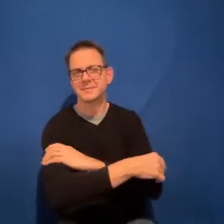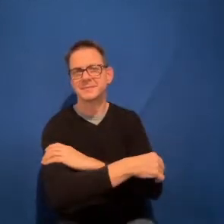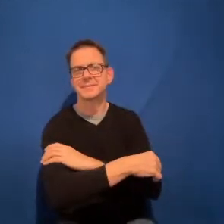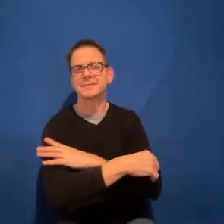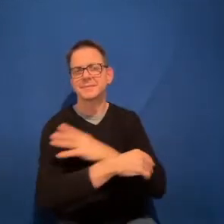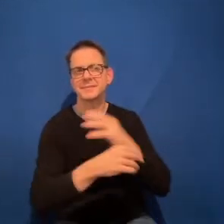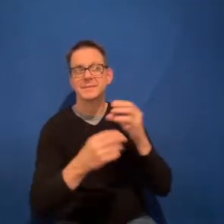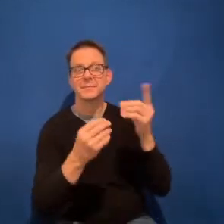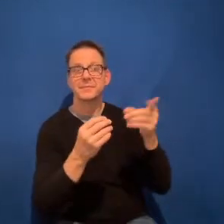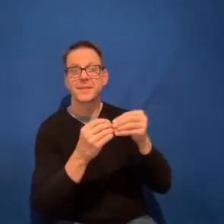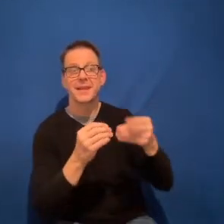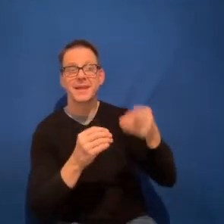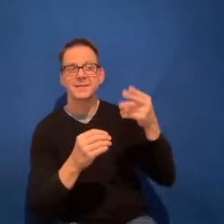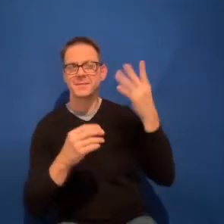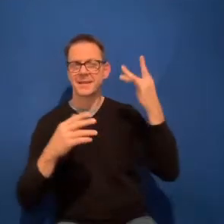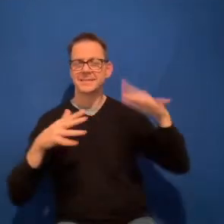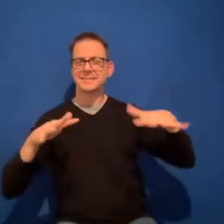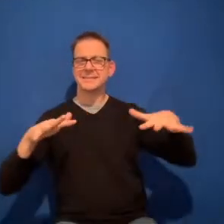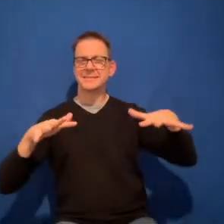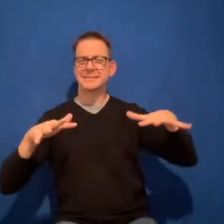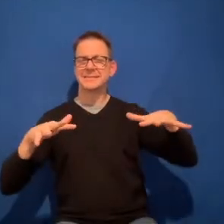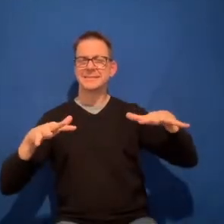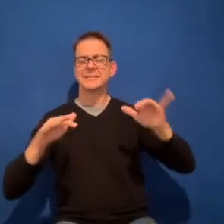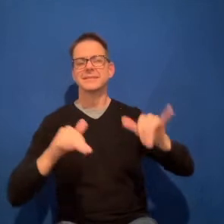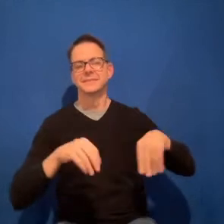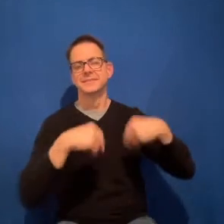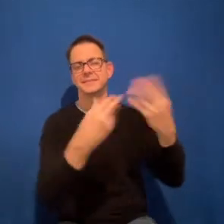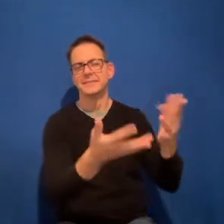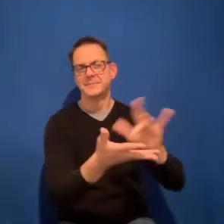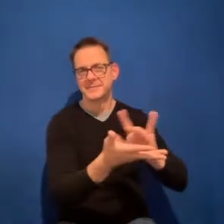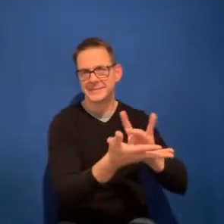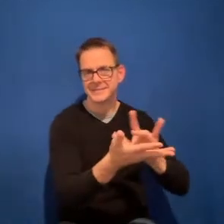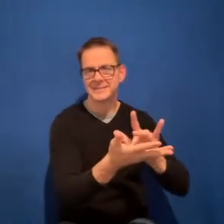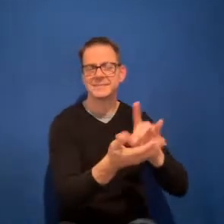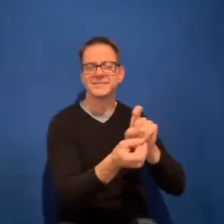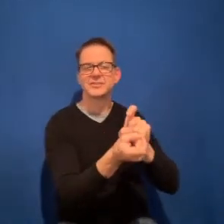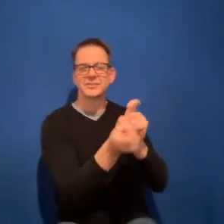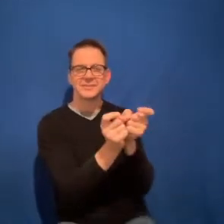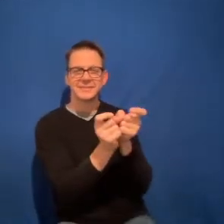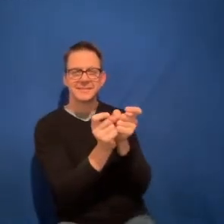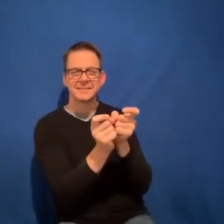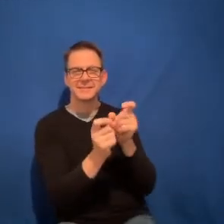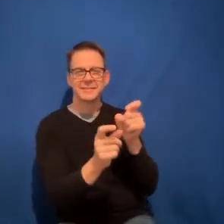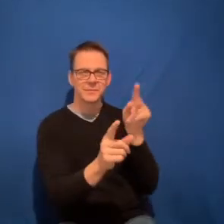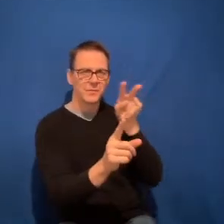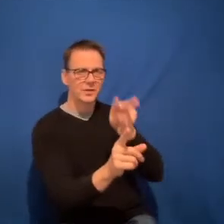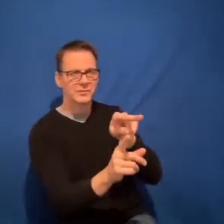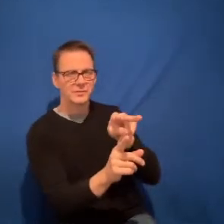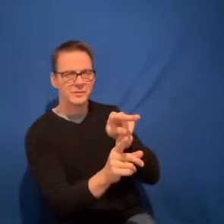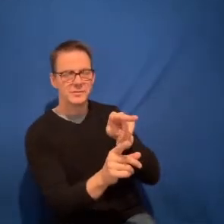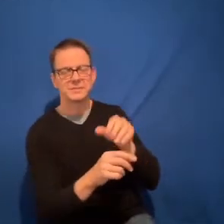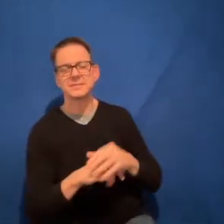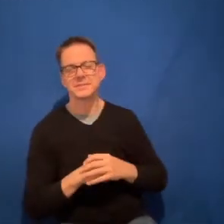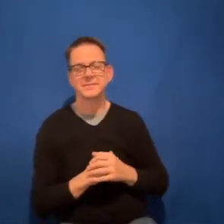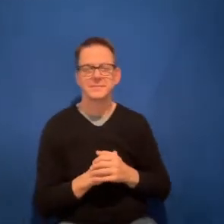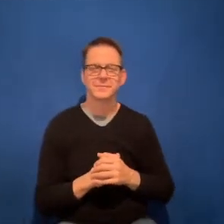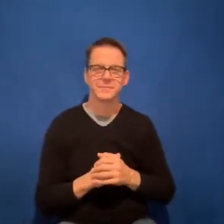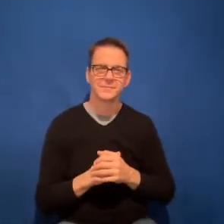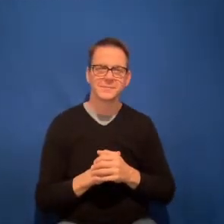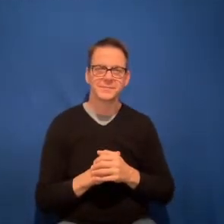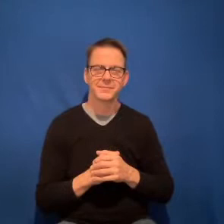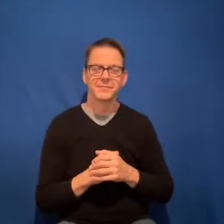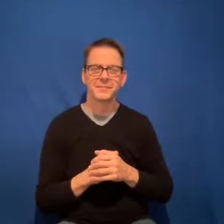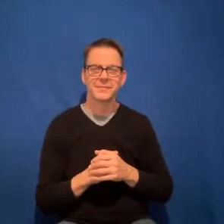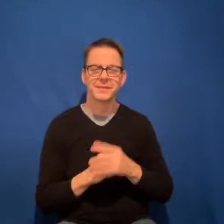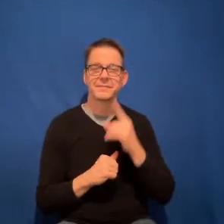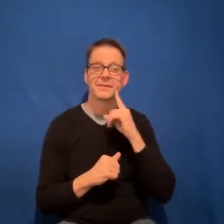to anxiety, or do we need to do a medication change for now, or kind of follow it. So I think for